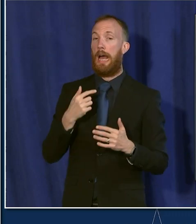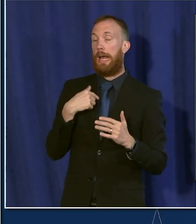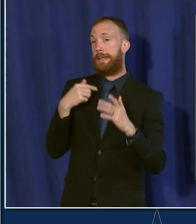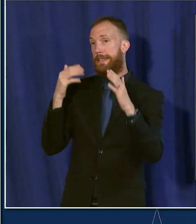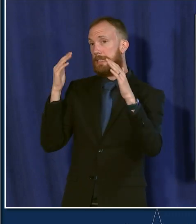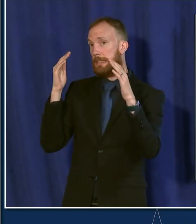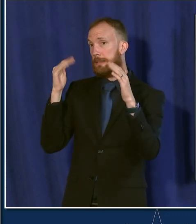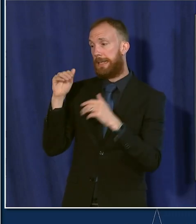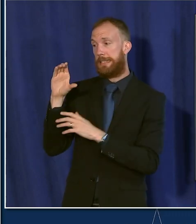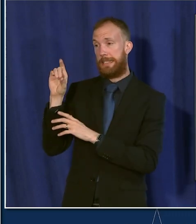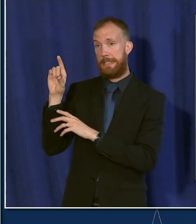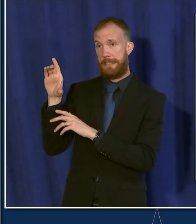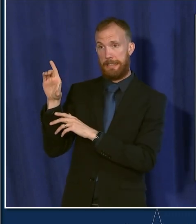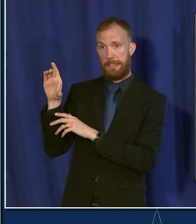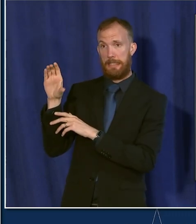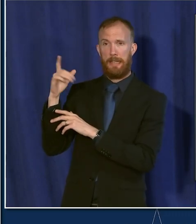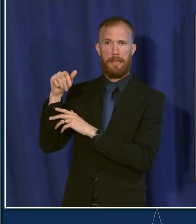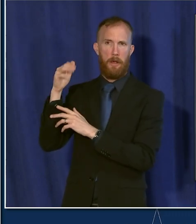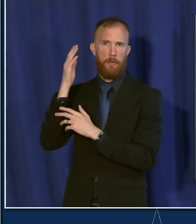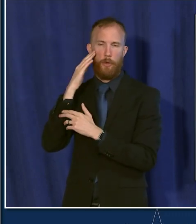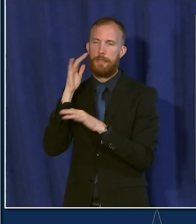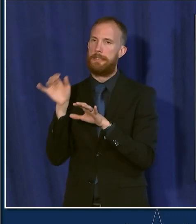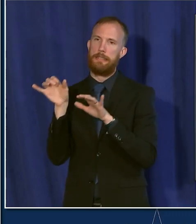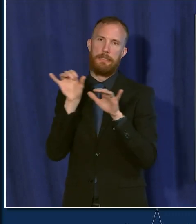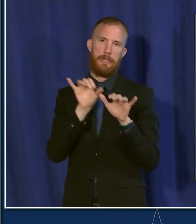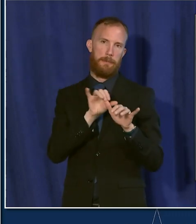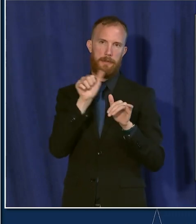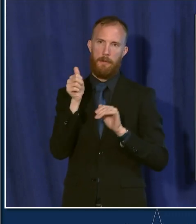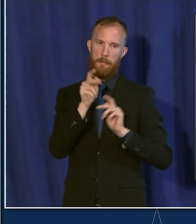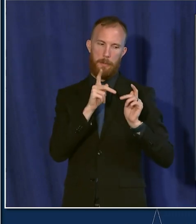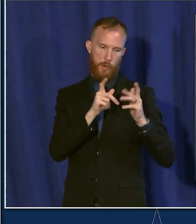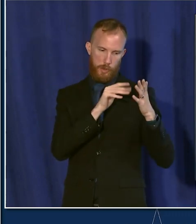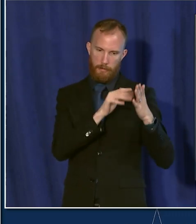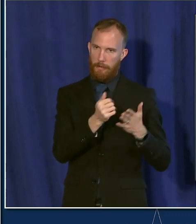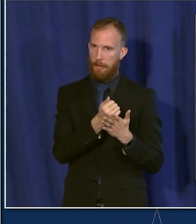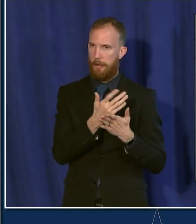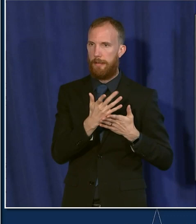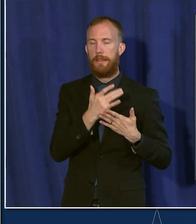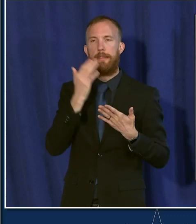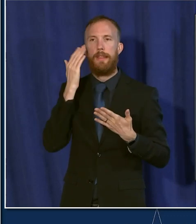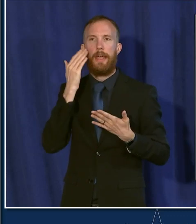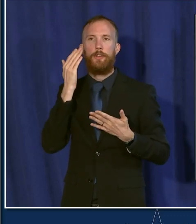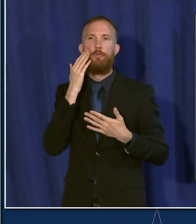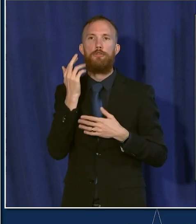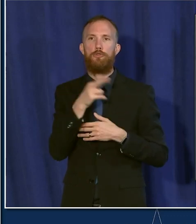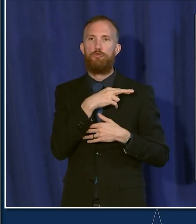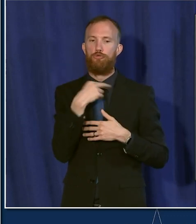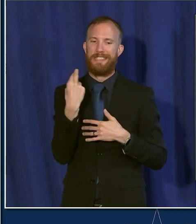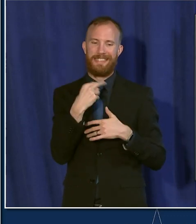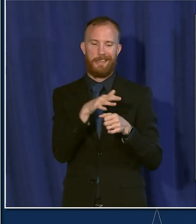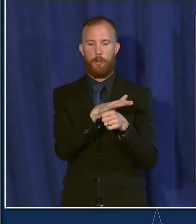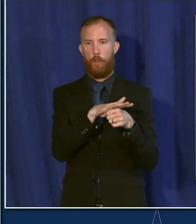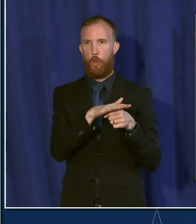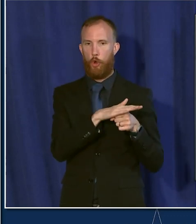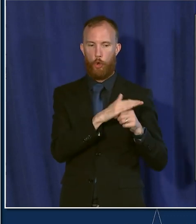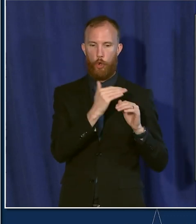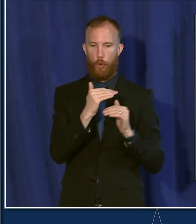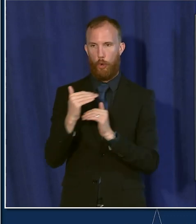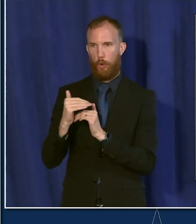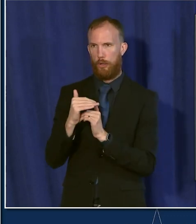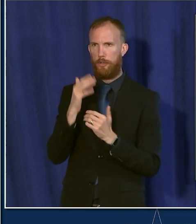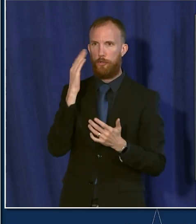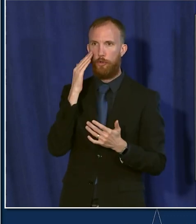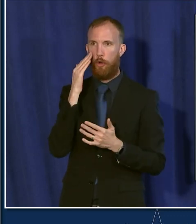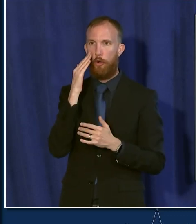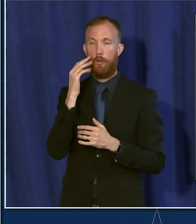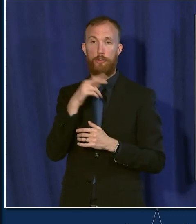the CDC knows, just like all epidemiologists know, that really risk is local. And the risk in, Louisiana is